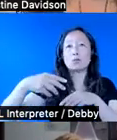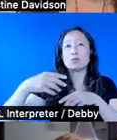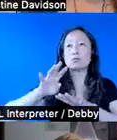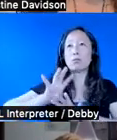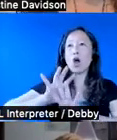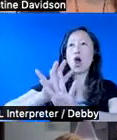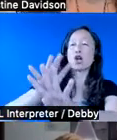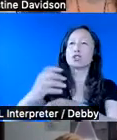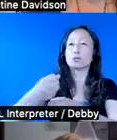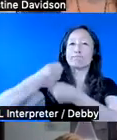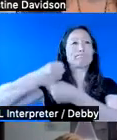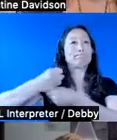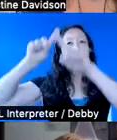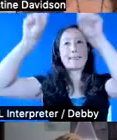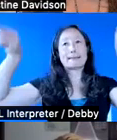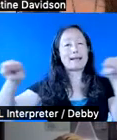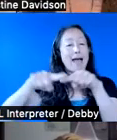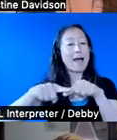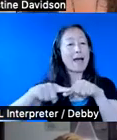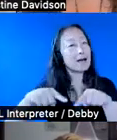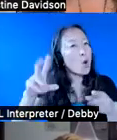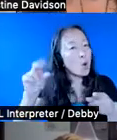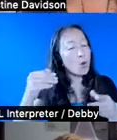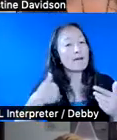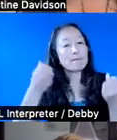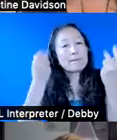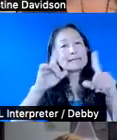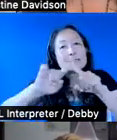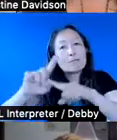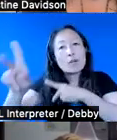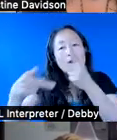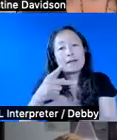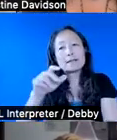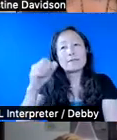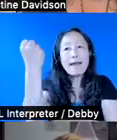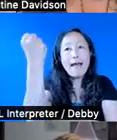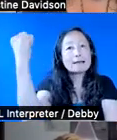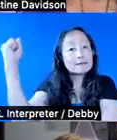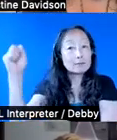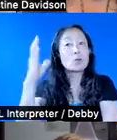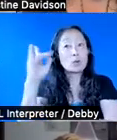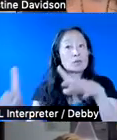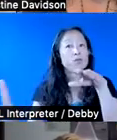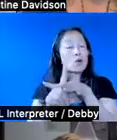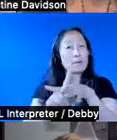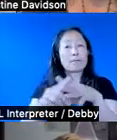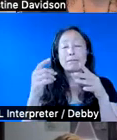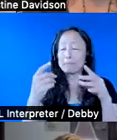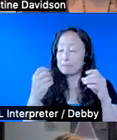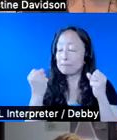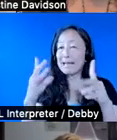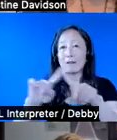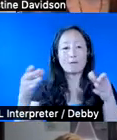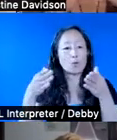you know, there's many different kinds of activism, and our activism is going to show up in many different ways. And what